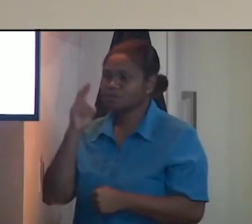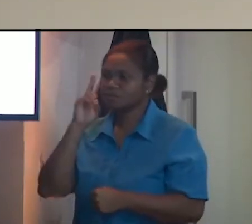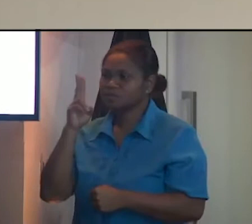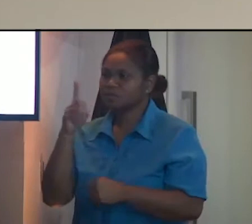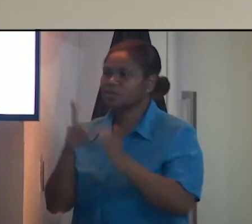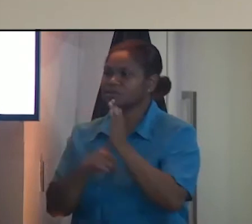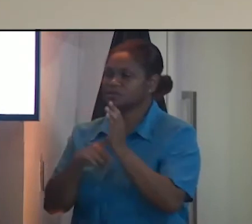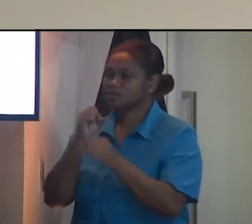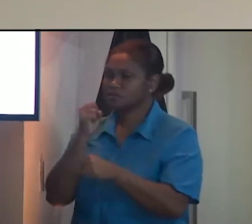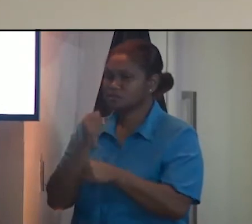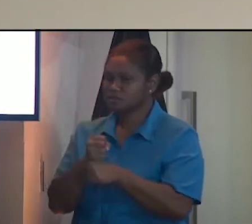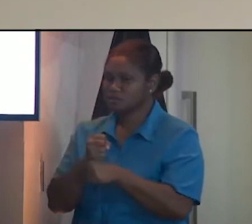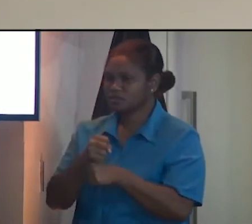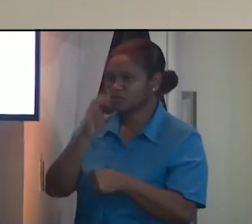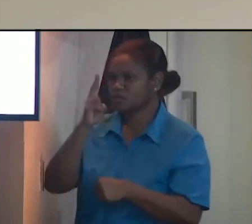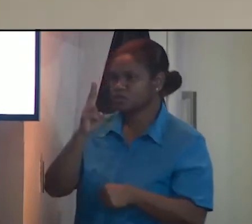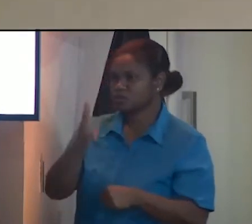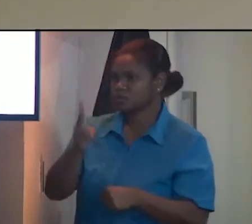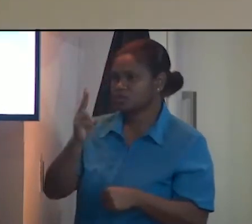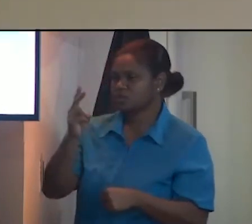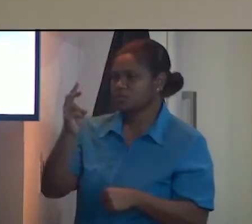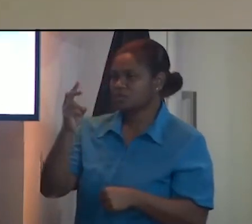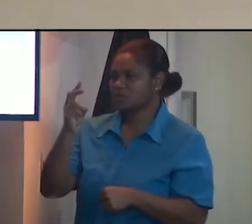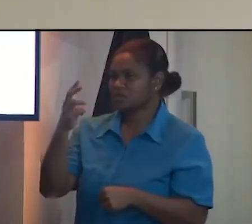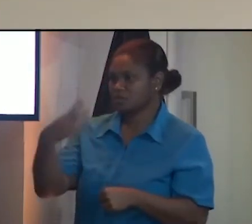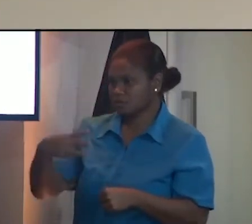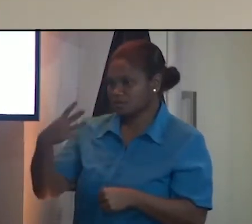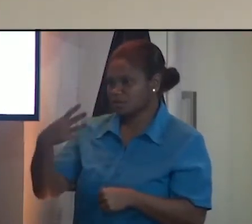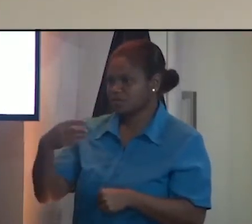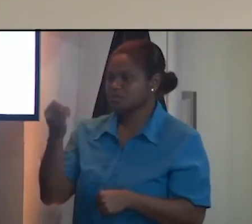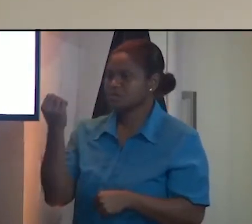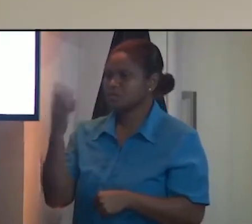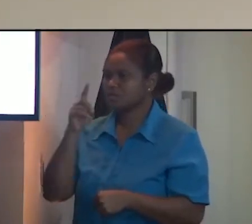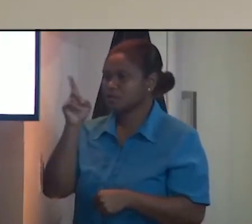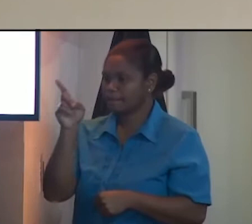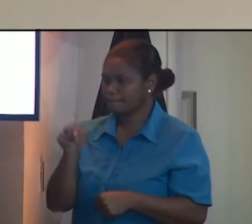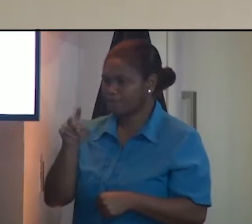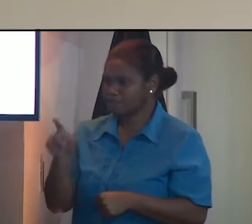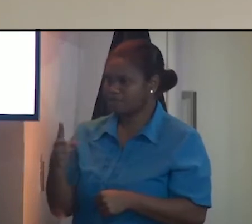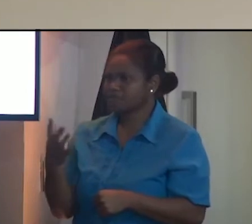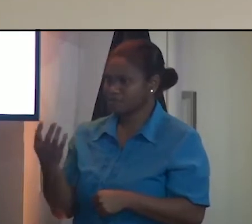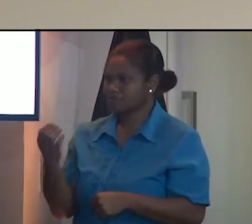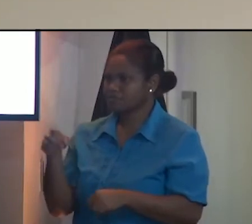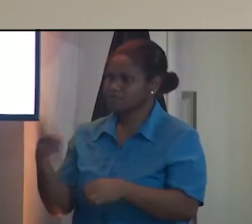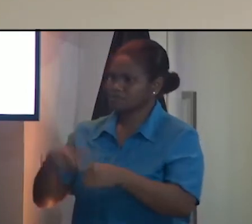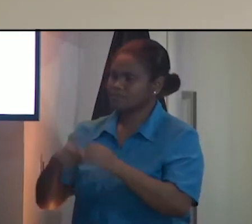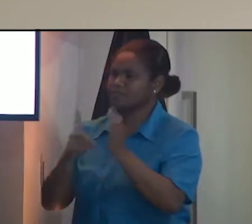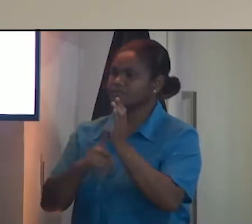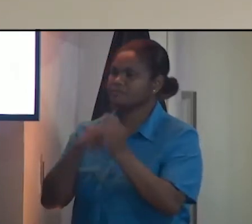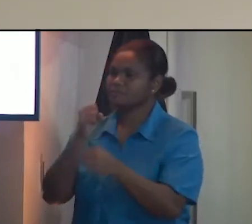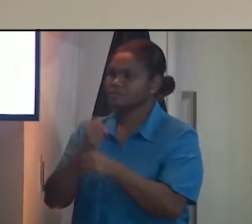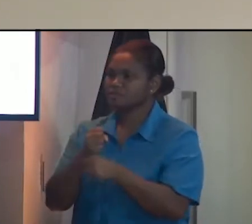we had in 2013, we had 10% of women occupying seats at the local level. But then we had